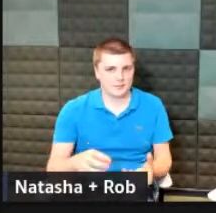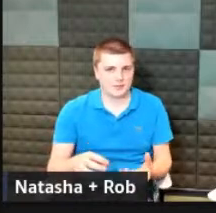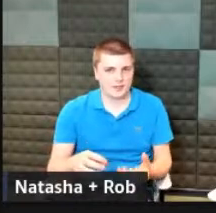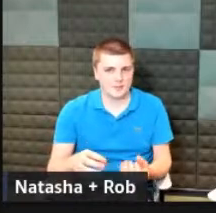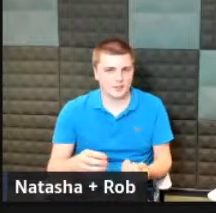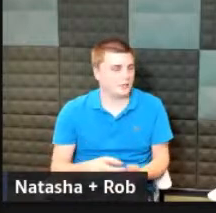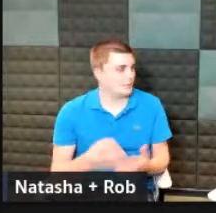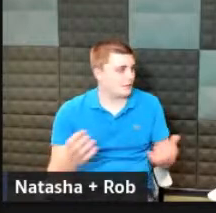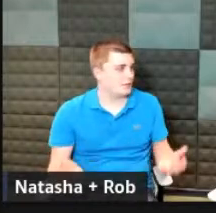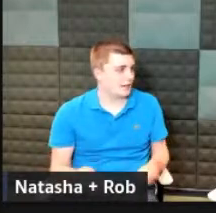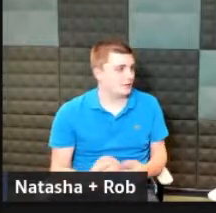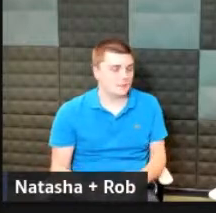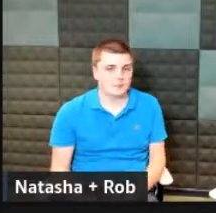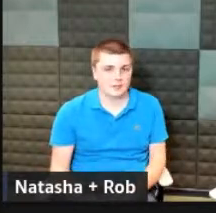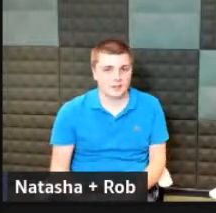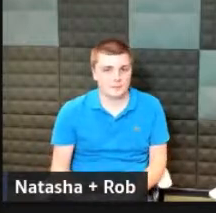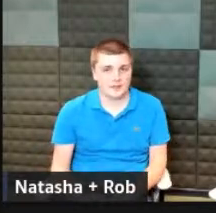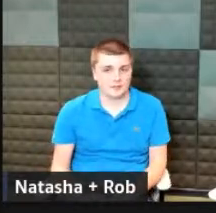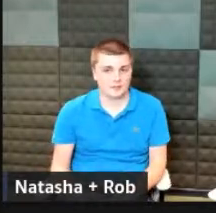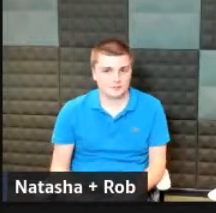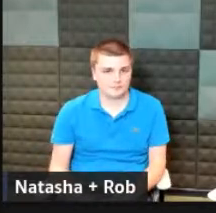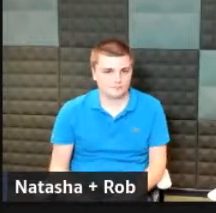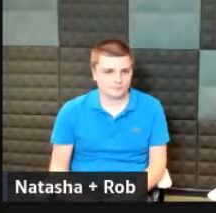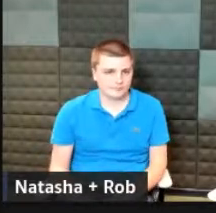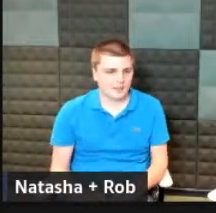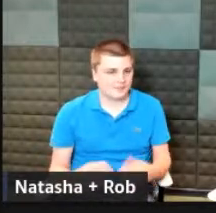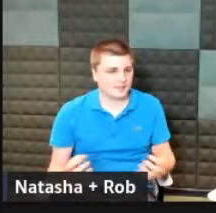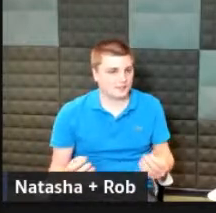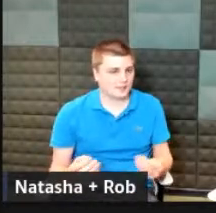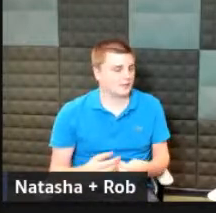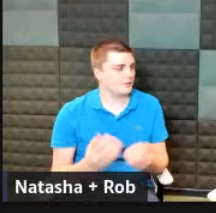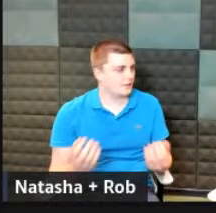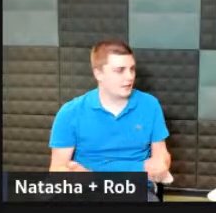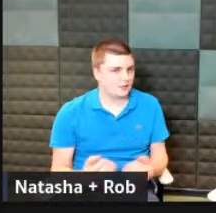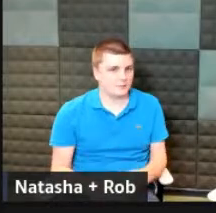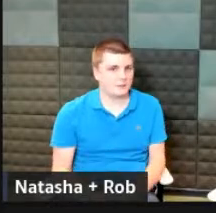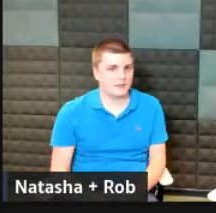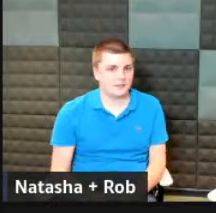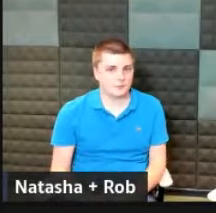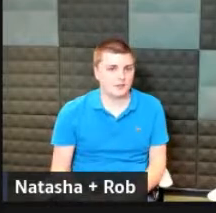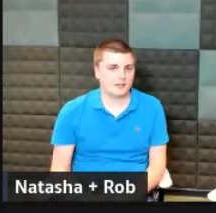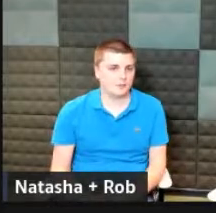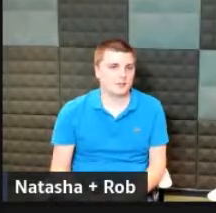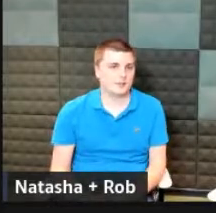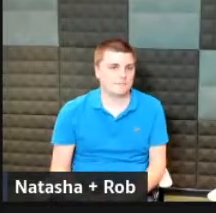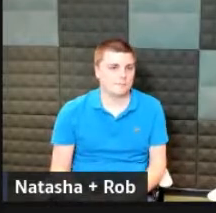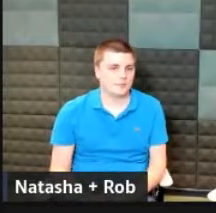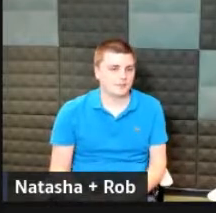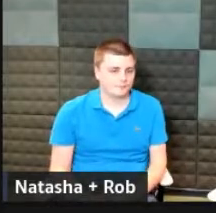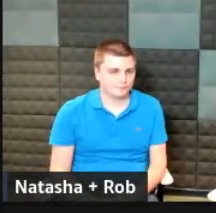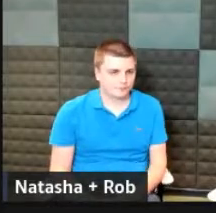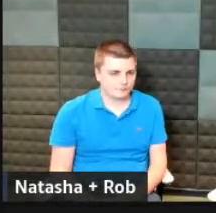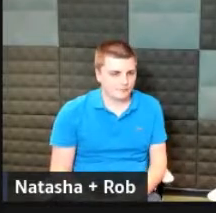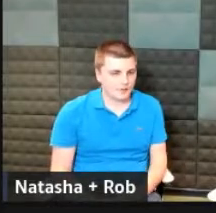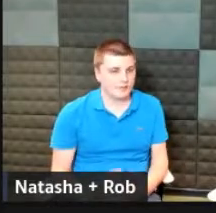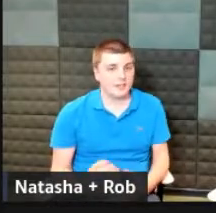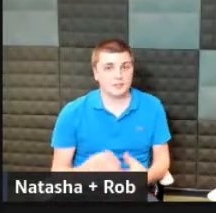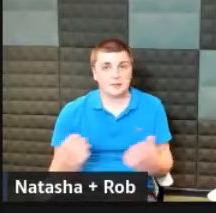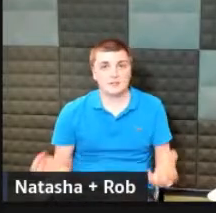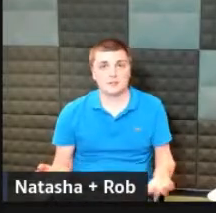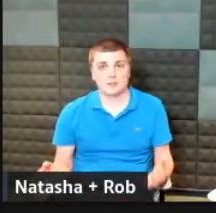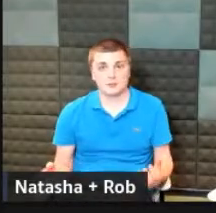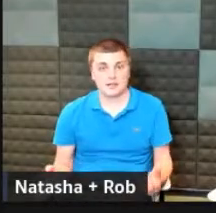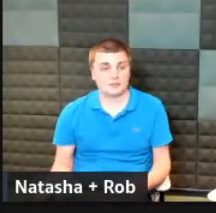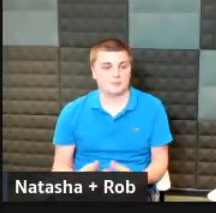same time, you potentially get out of memory errors. And things like consolidation might make this more likely to occur. The next